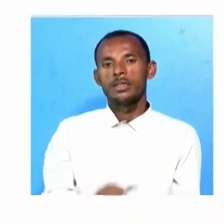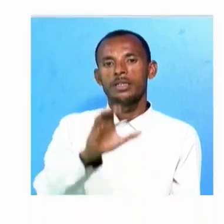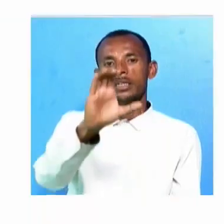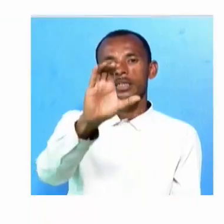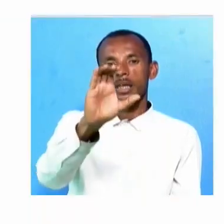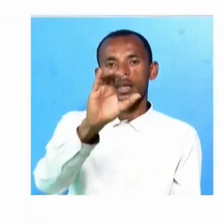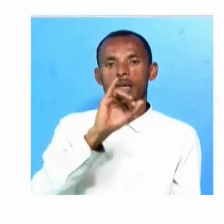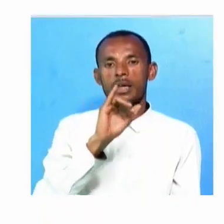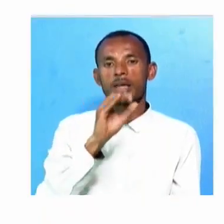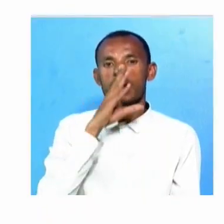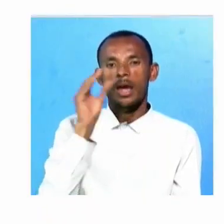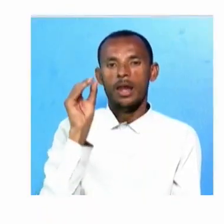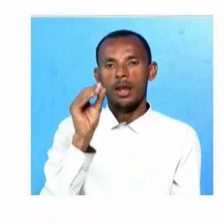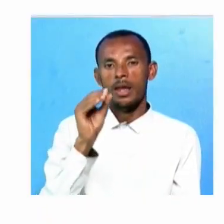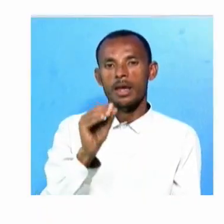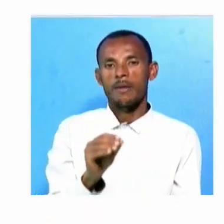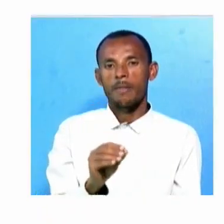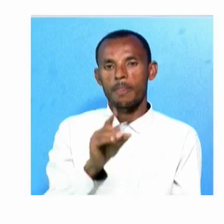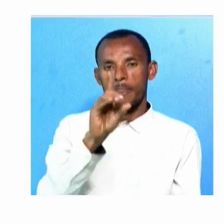C and